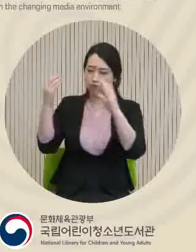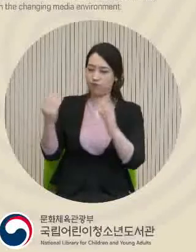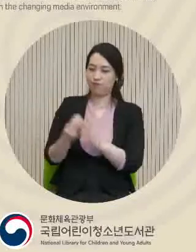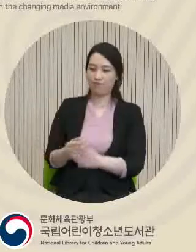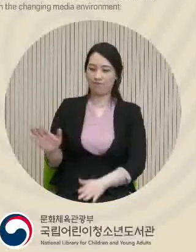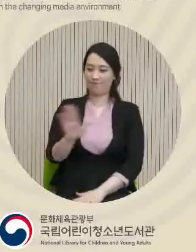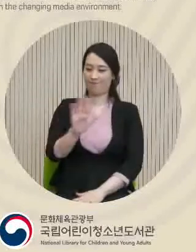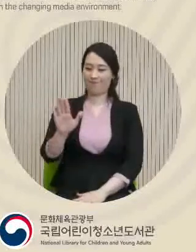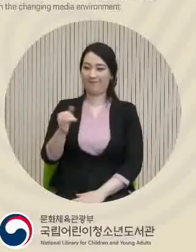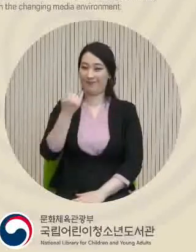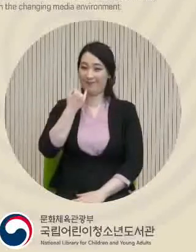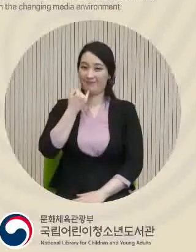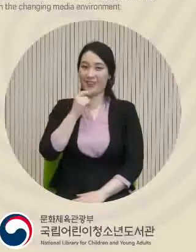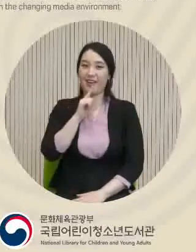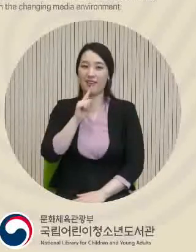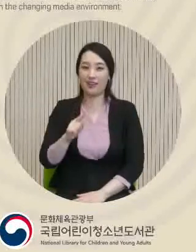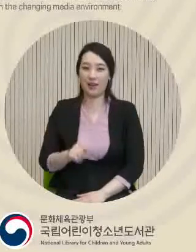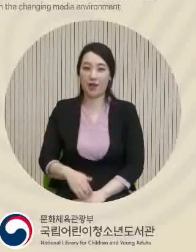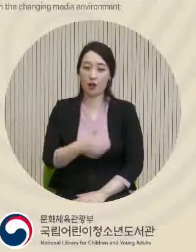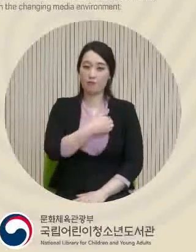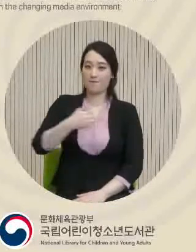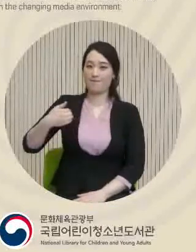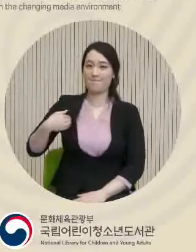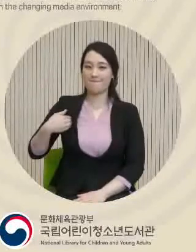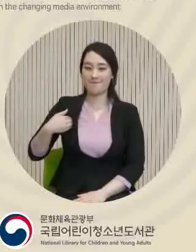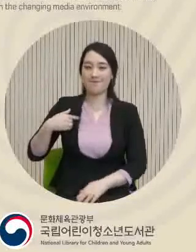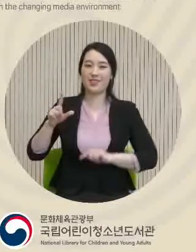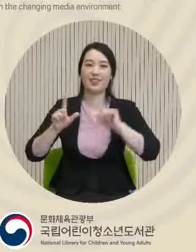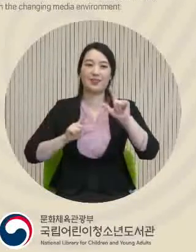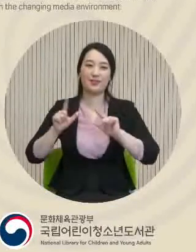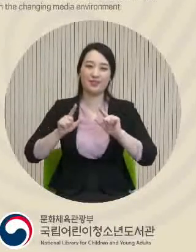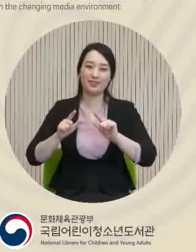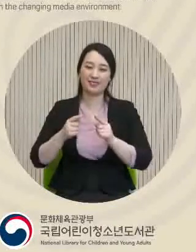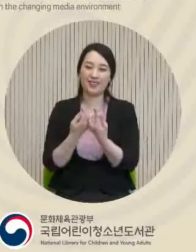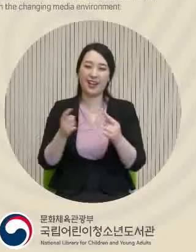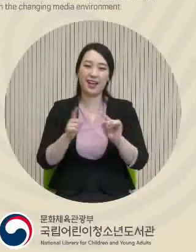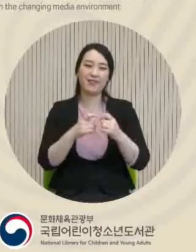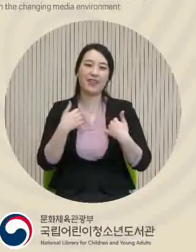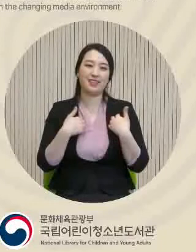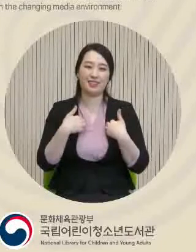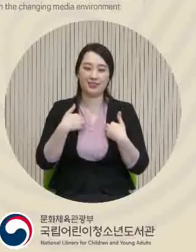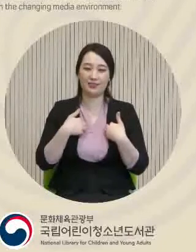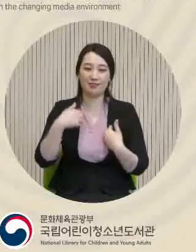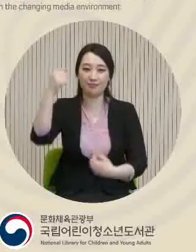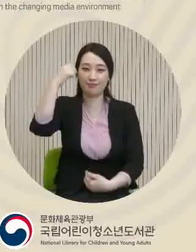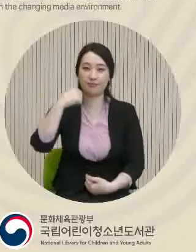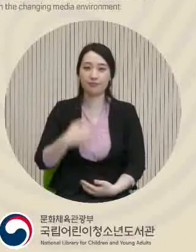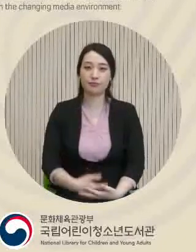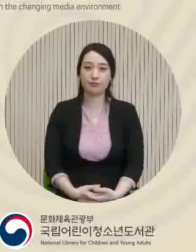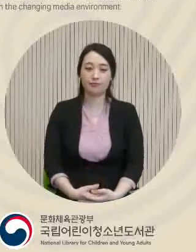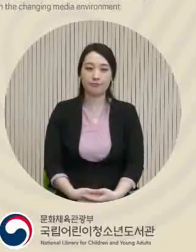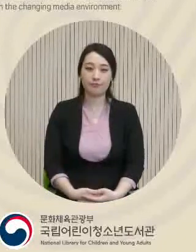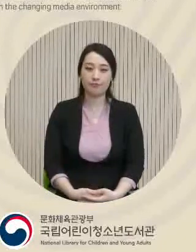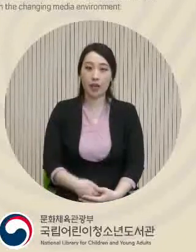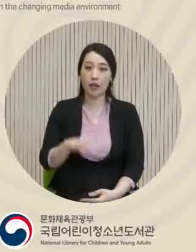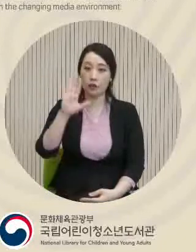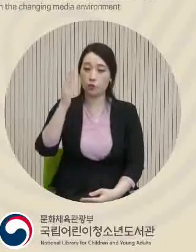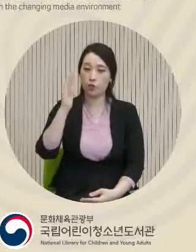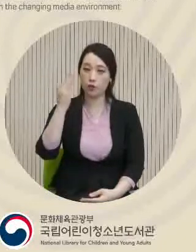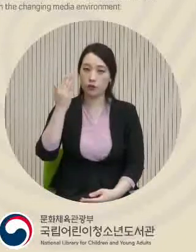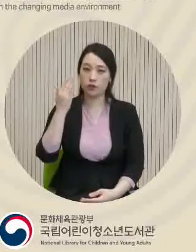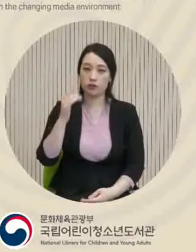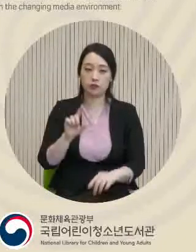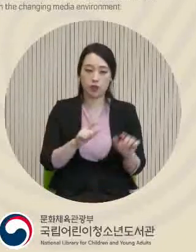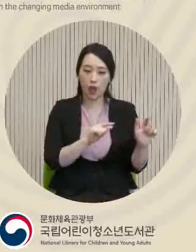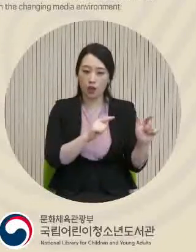the most good thing about the podcast, and they said that they can do it